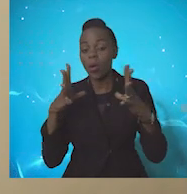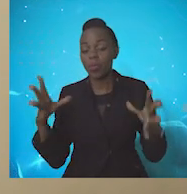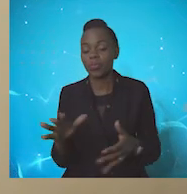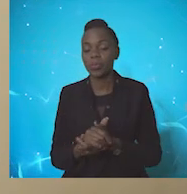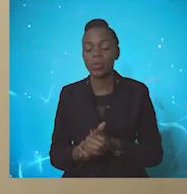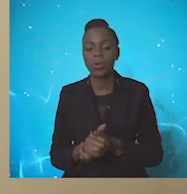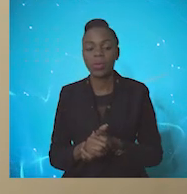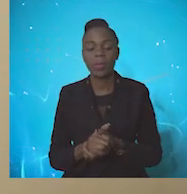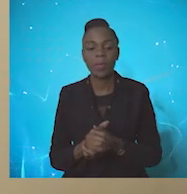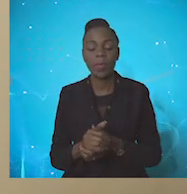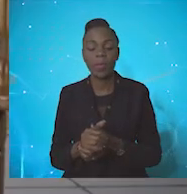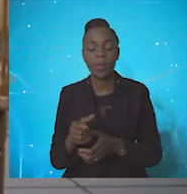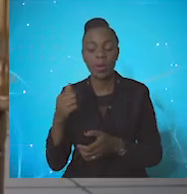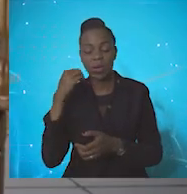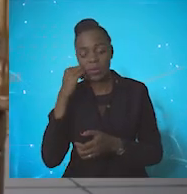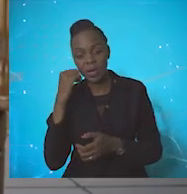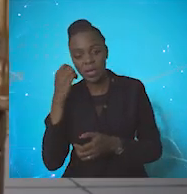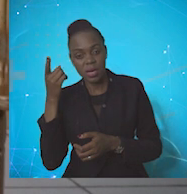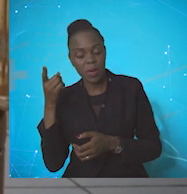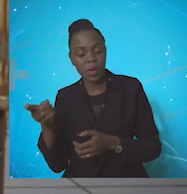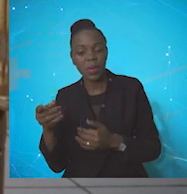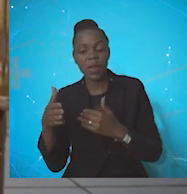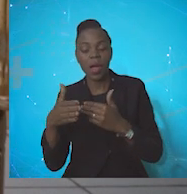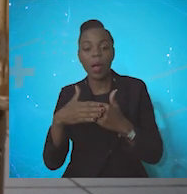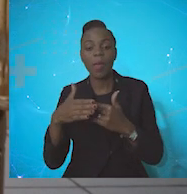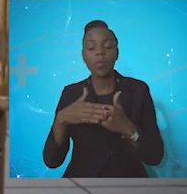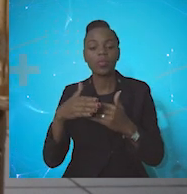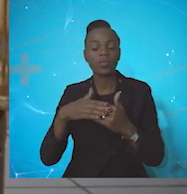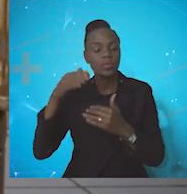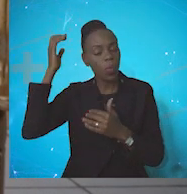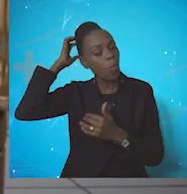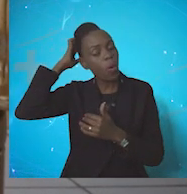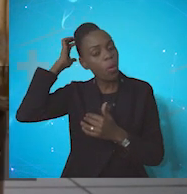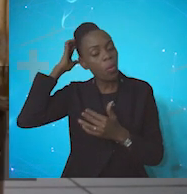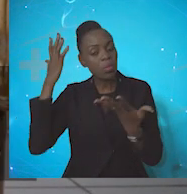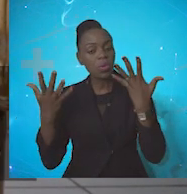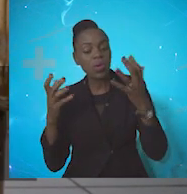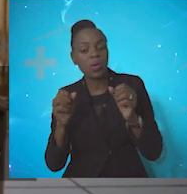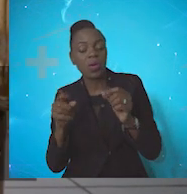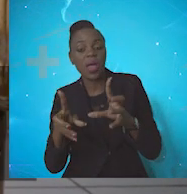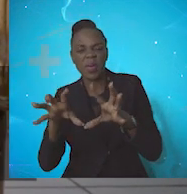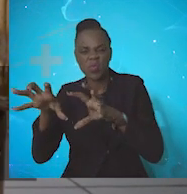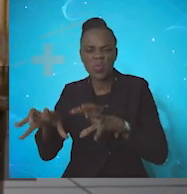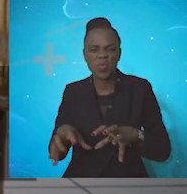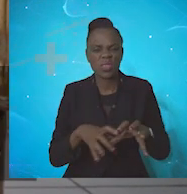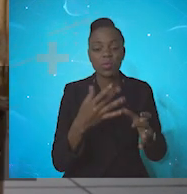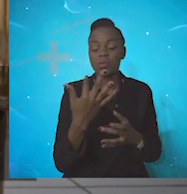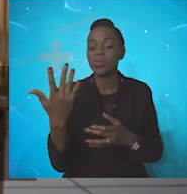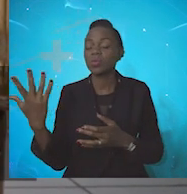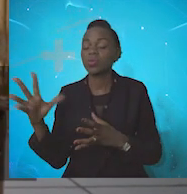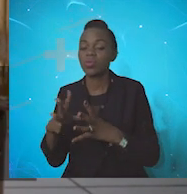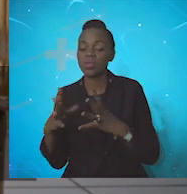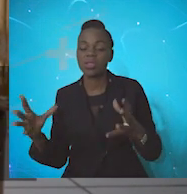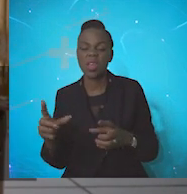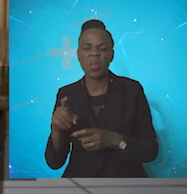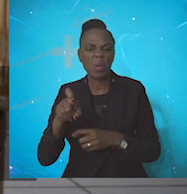meningitis as a whole is a disease that affects the brain. Okay. It can be caused by a number of germs. It could be